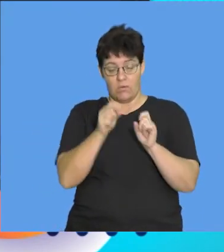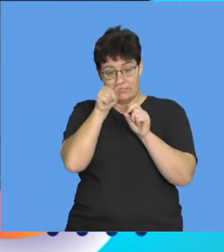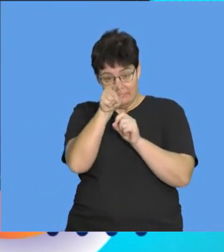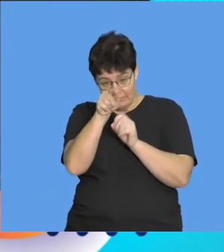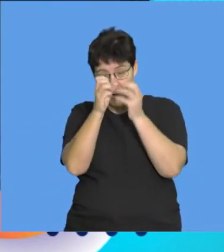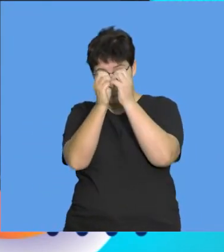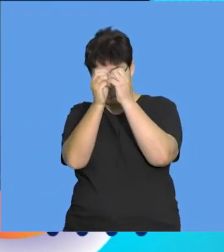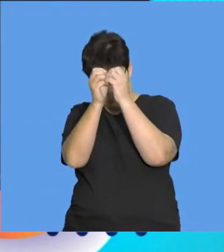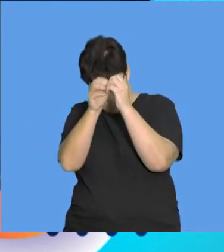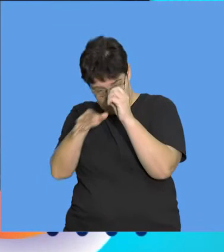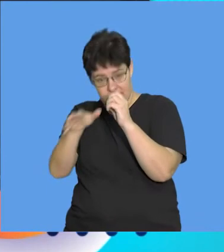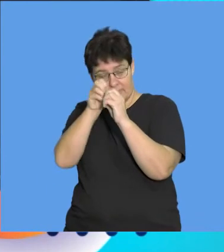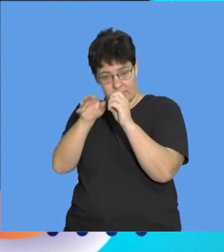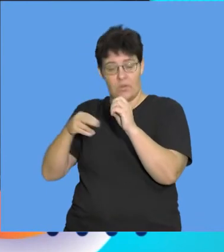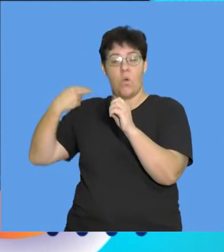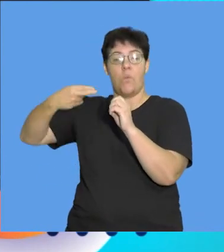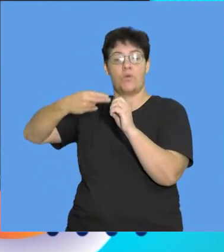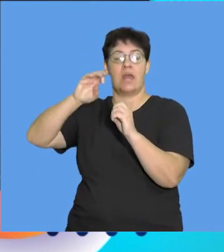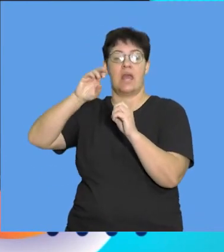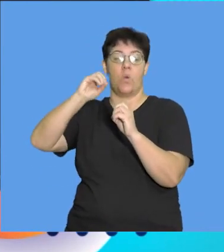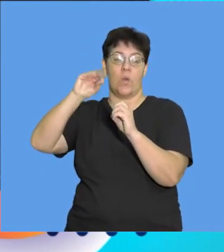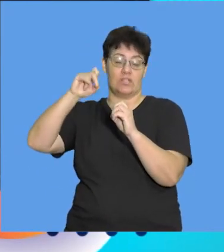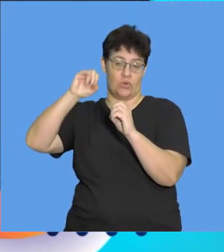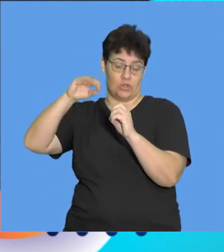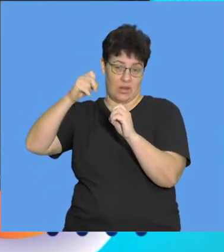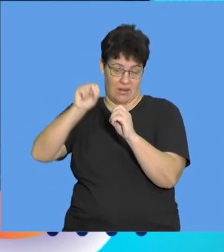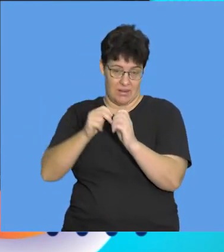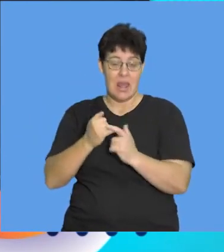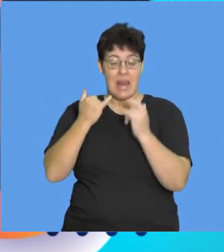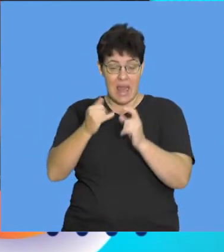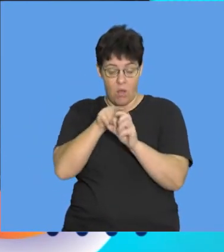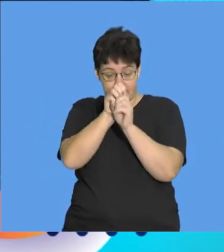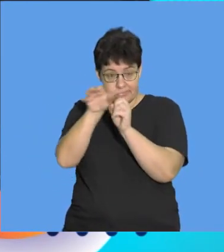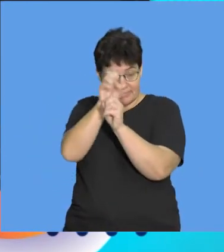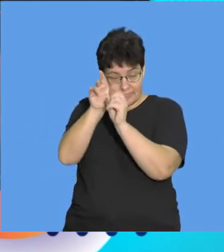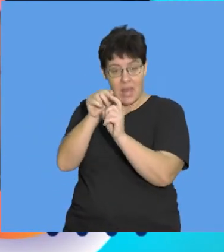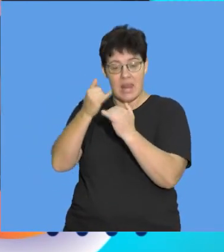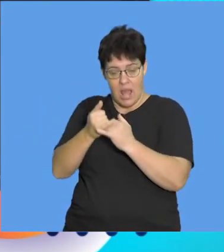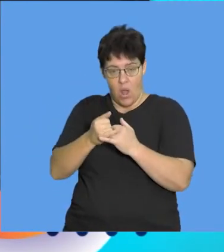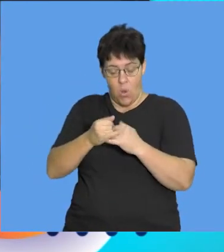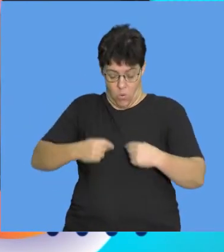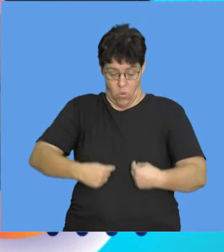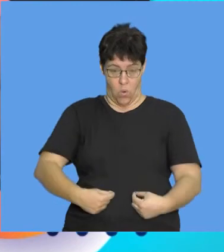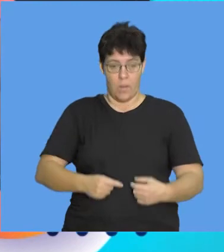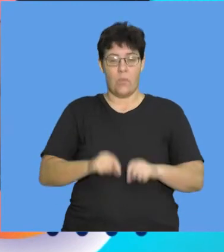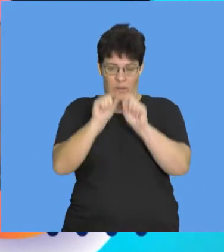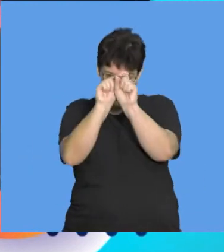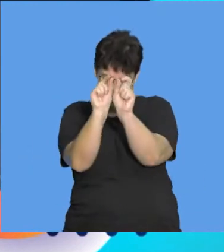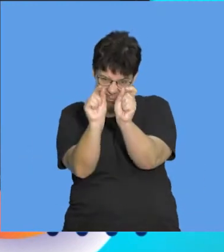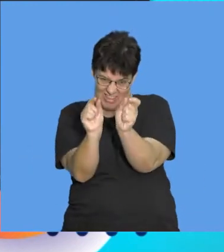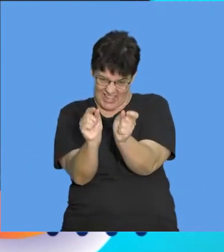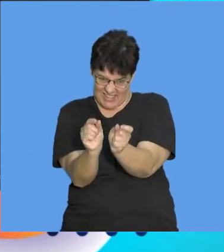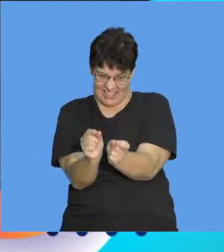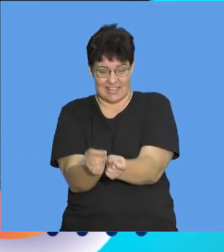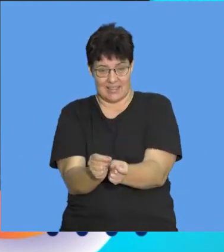As estrogen is released, we find that the lining of the endometrium begins to thicken or become more vascular. So these are